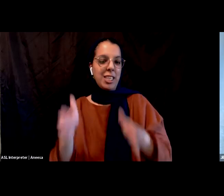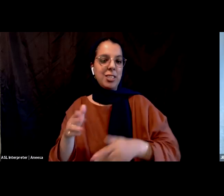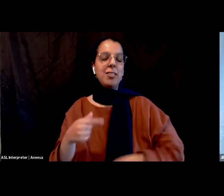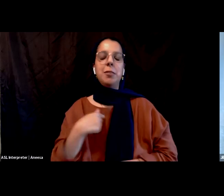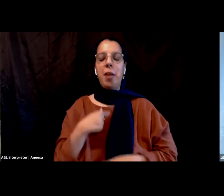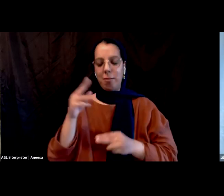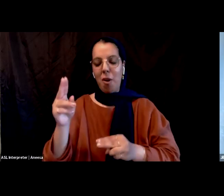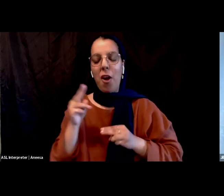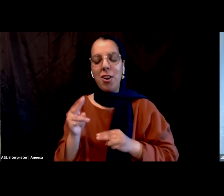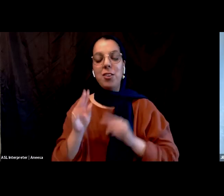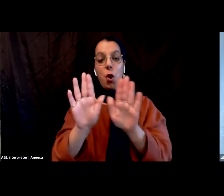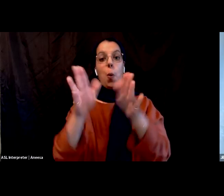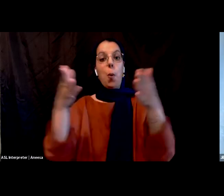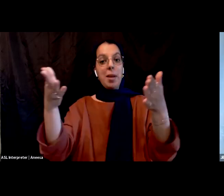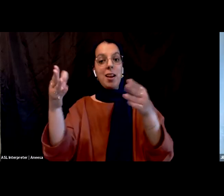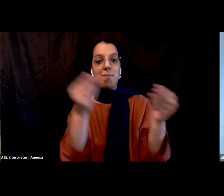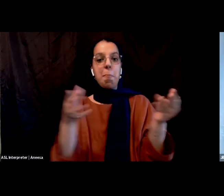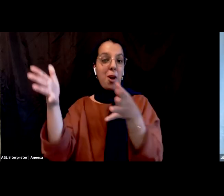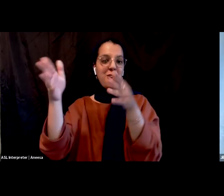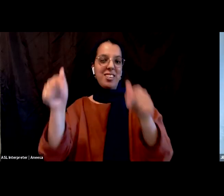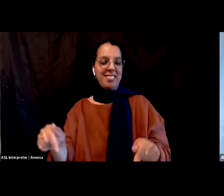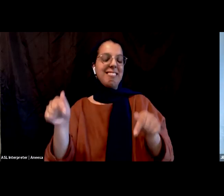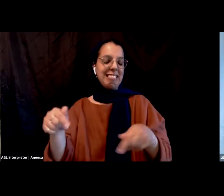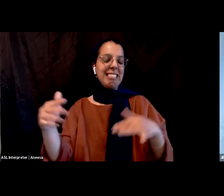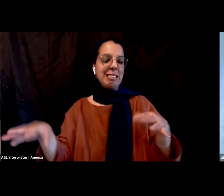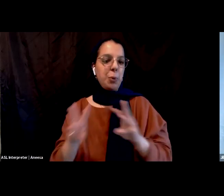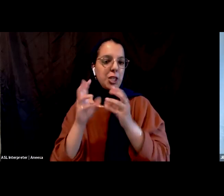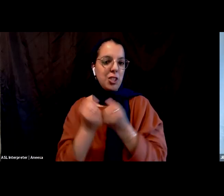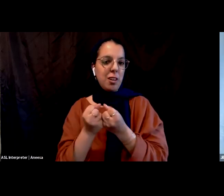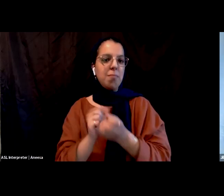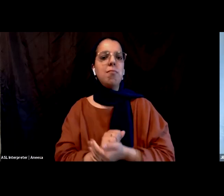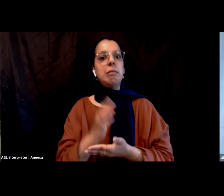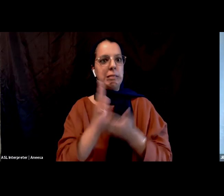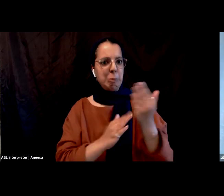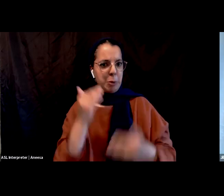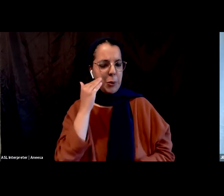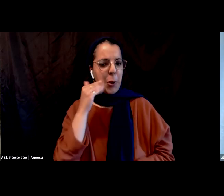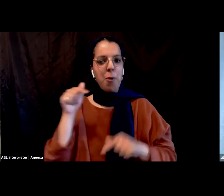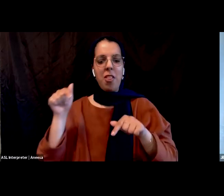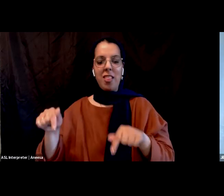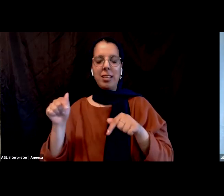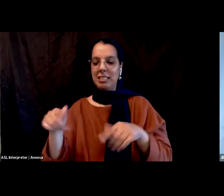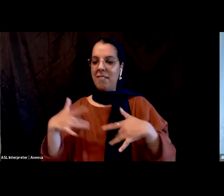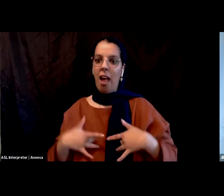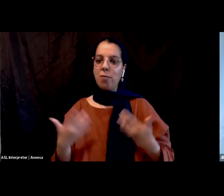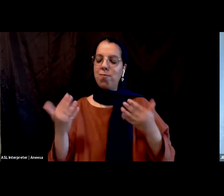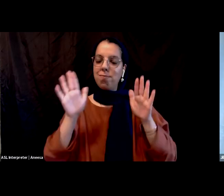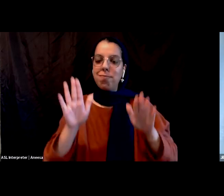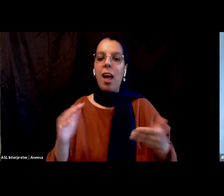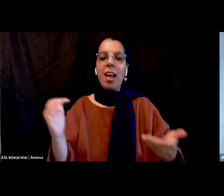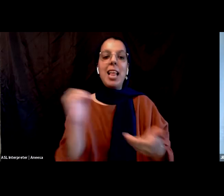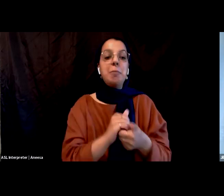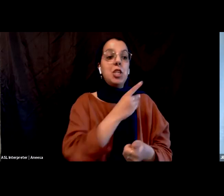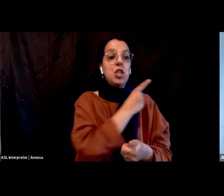tonight's session. As some of you are aware, this is a wonderful collaboration between the Durham Region Public Libraries,